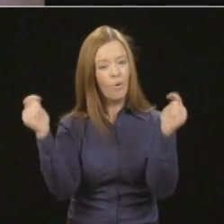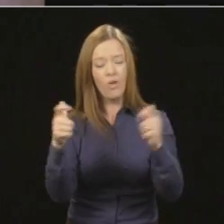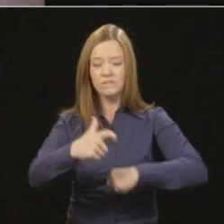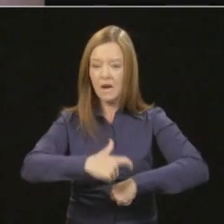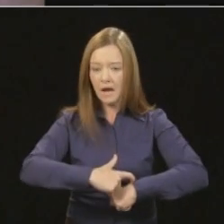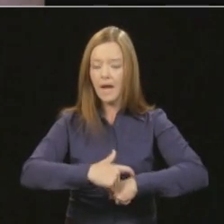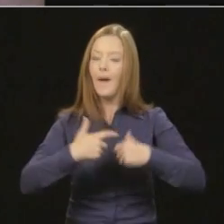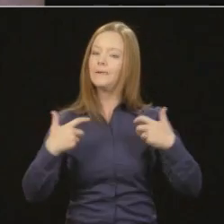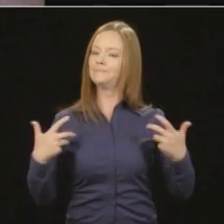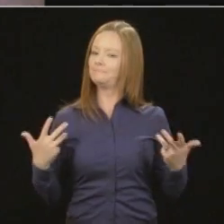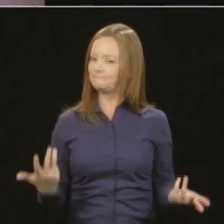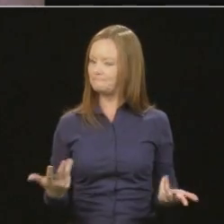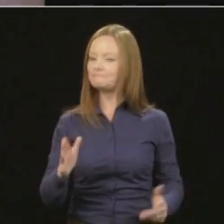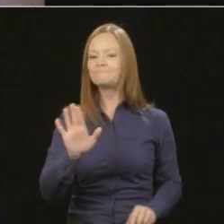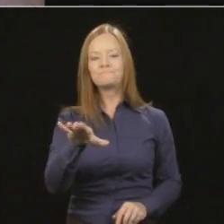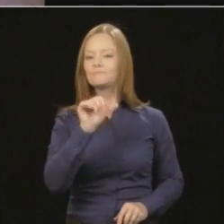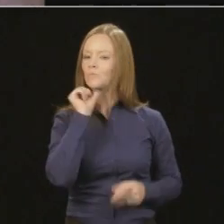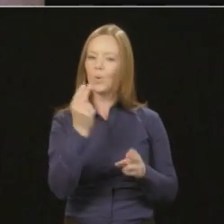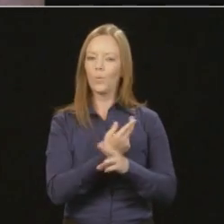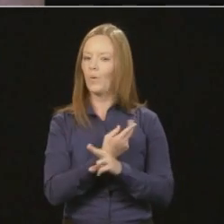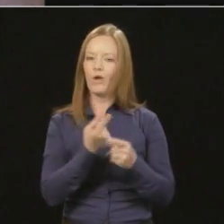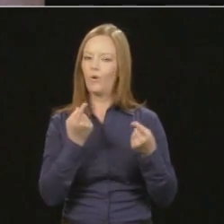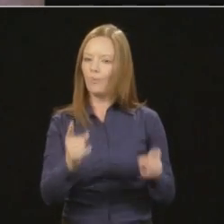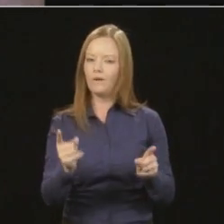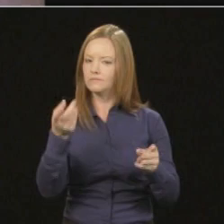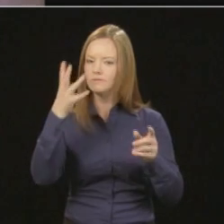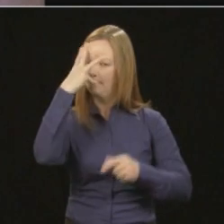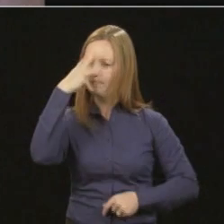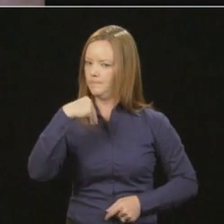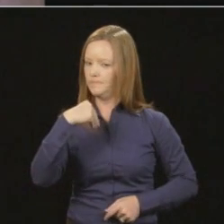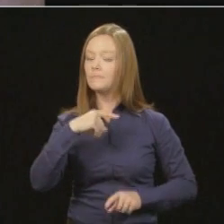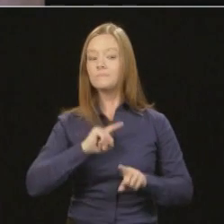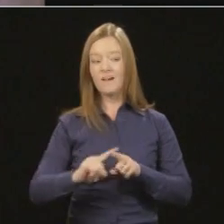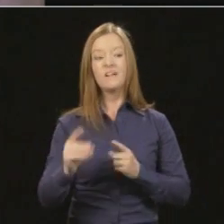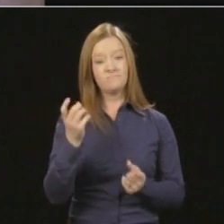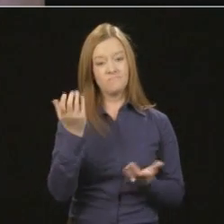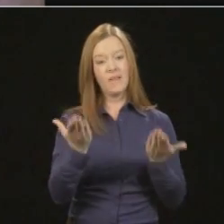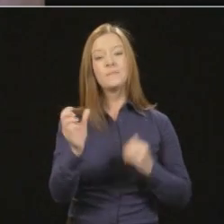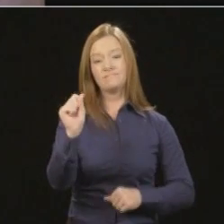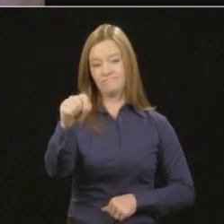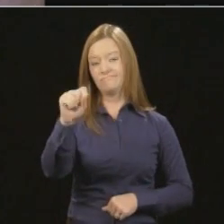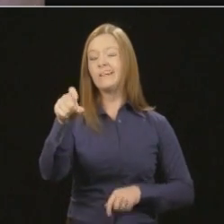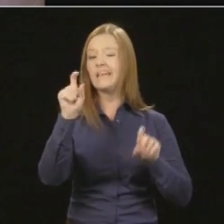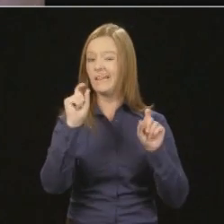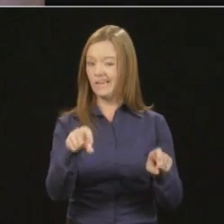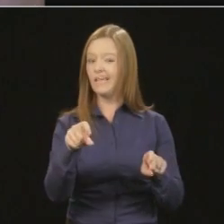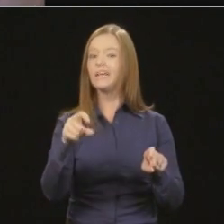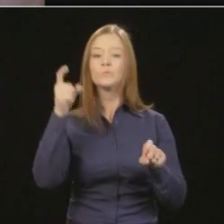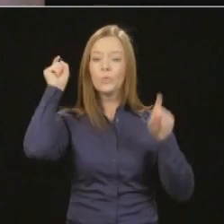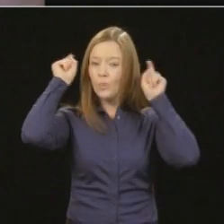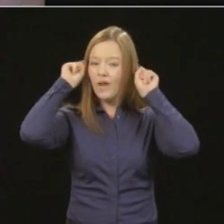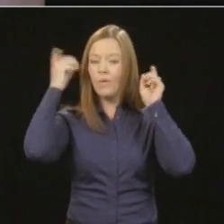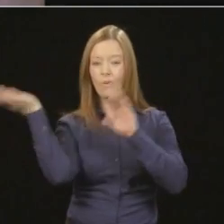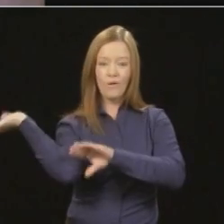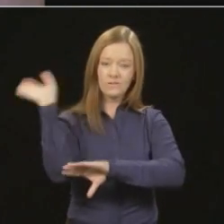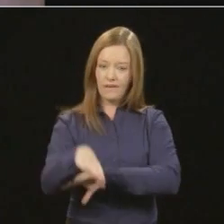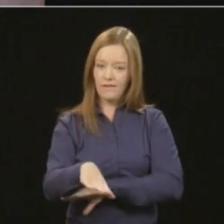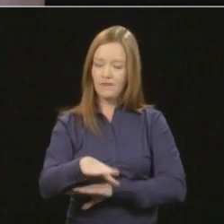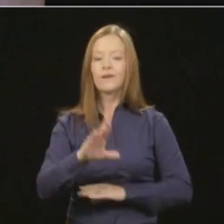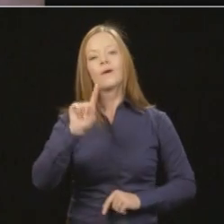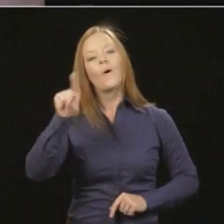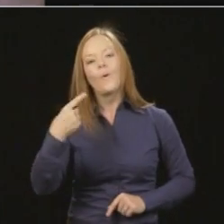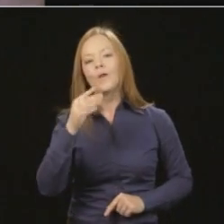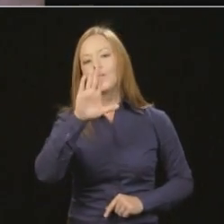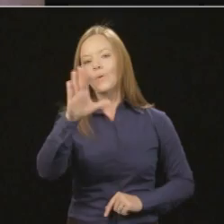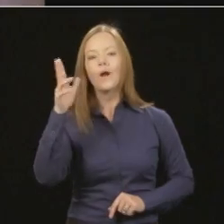Well, don't wear them when you're sleeping, but you might need to. Only your hearing healthcare professional can tell you for